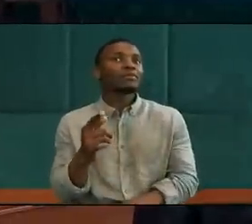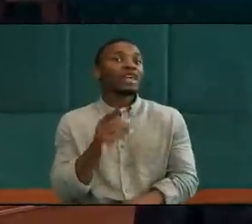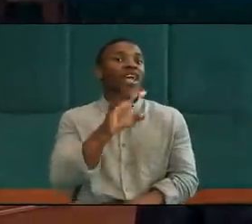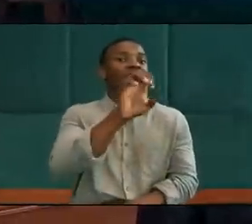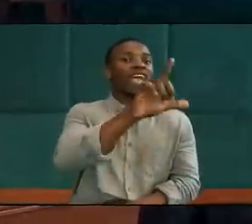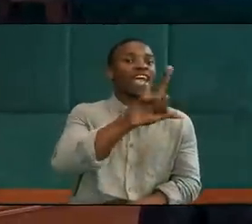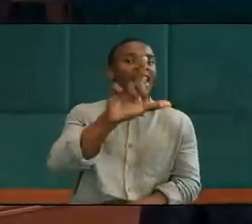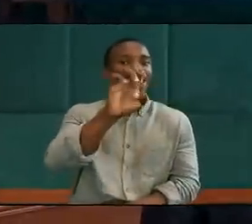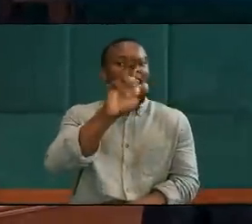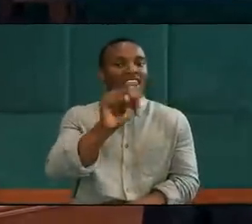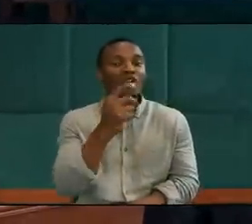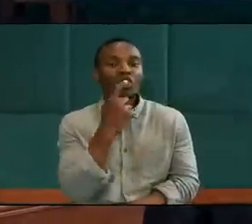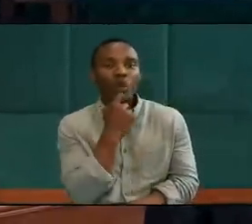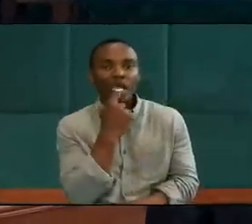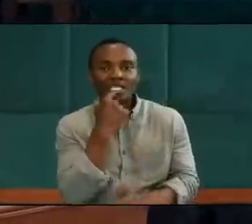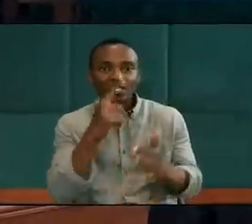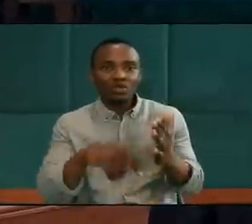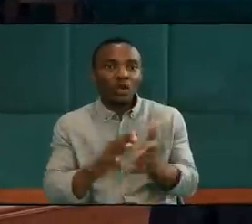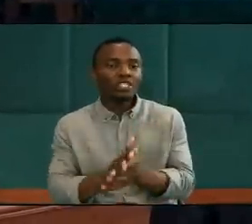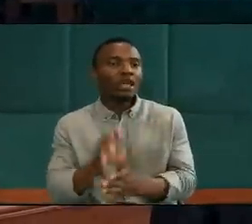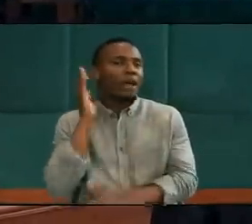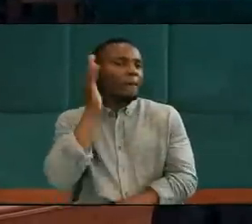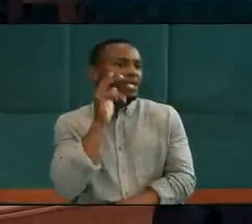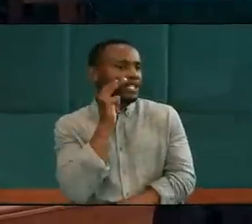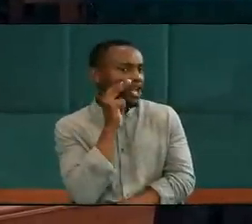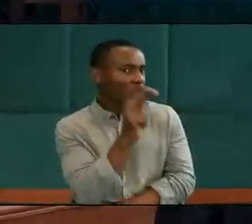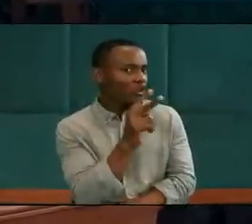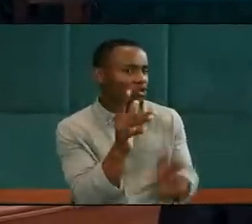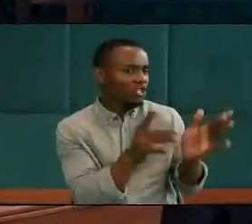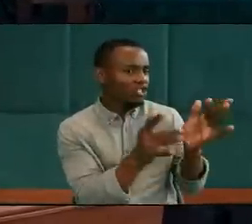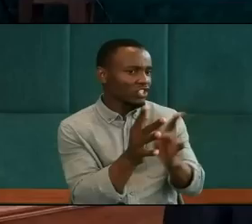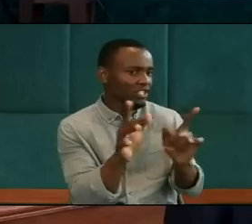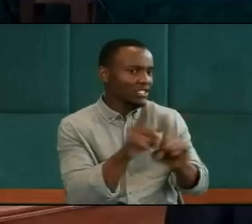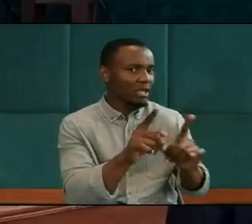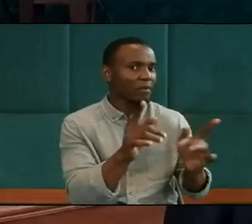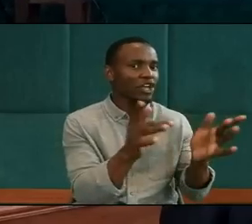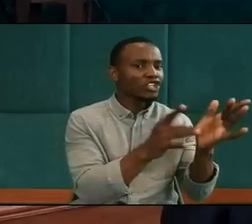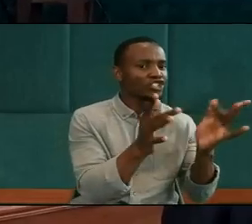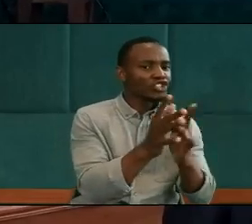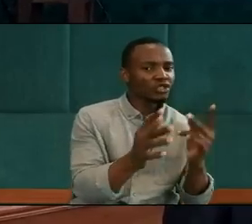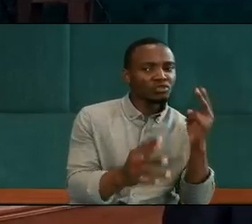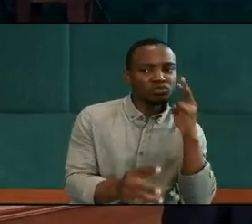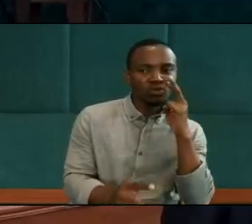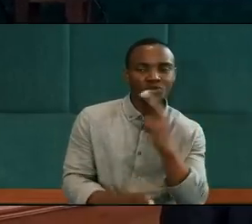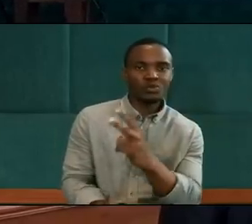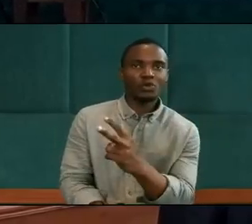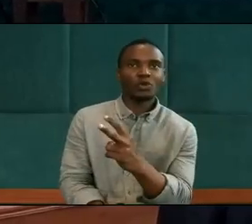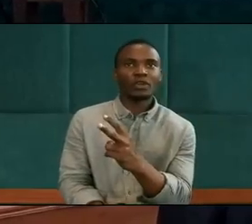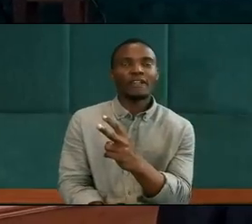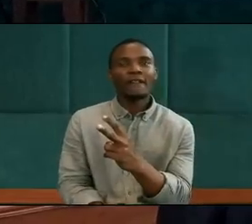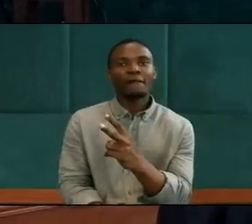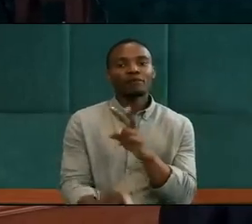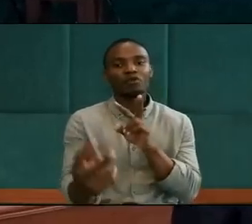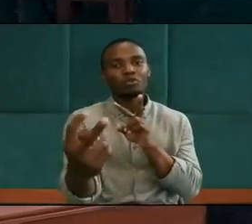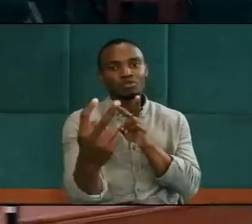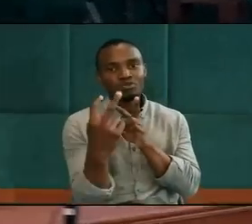in the picture. Ellen White says, he looked at Jesus and Jesus looked back at him. They had a 20-20 vision. And right away, Peter's